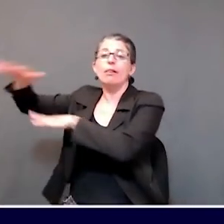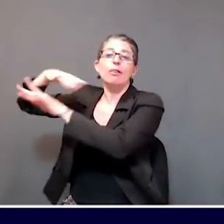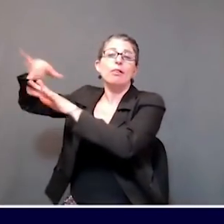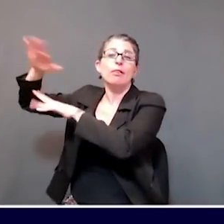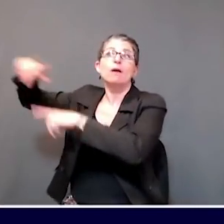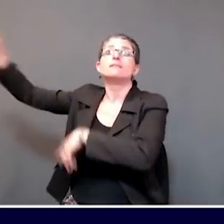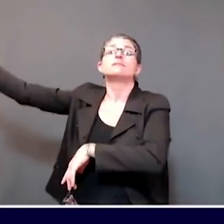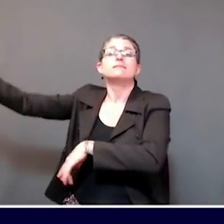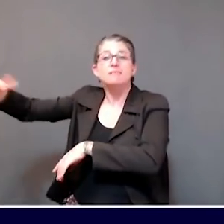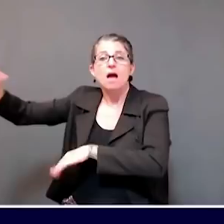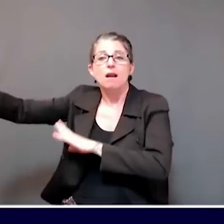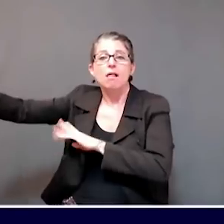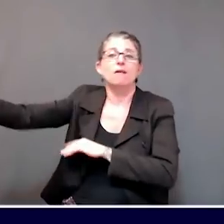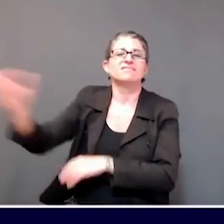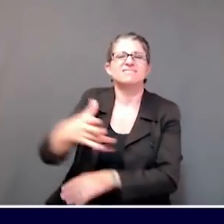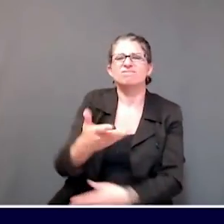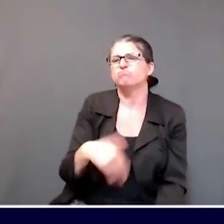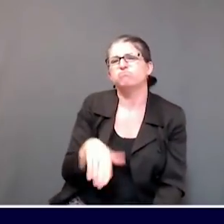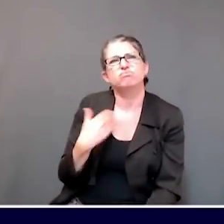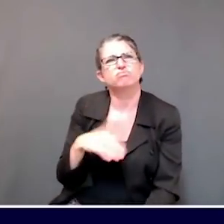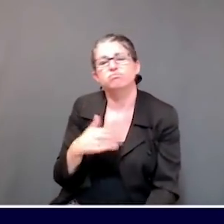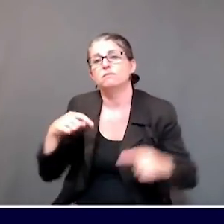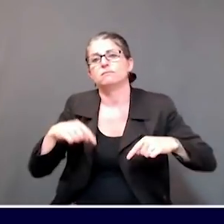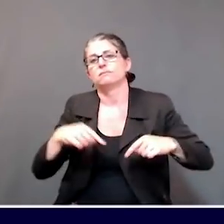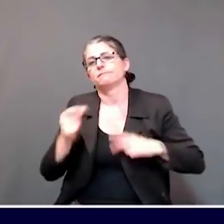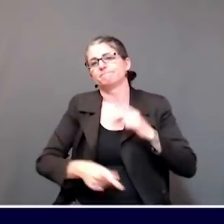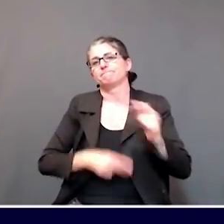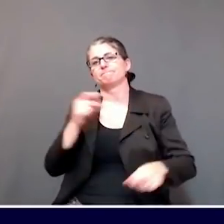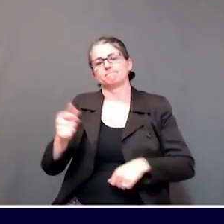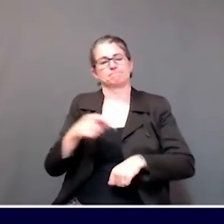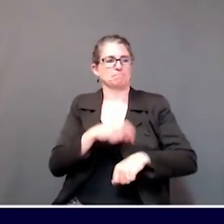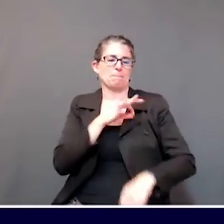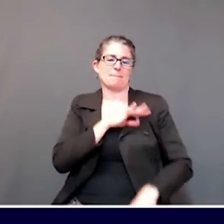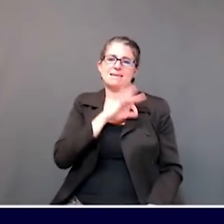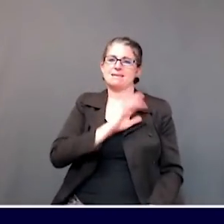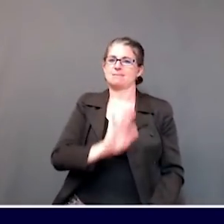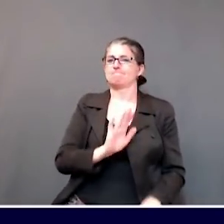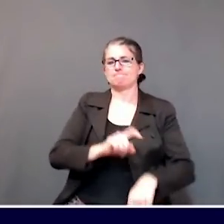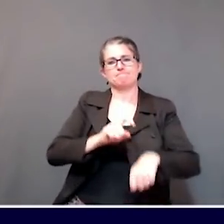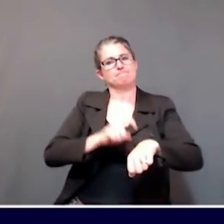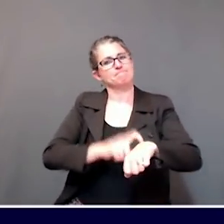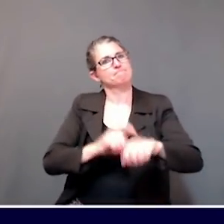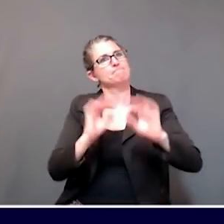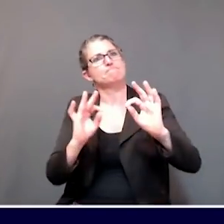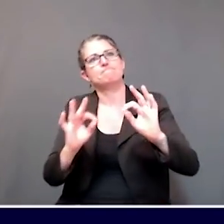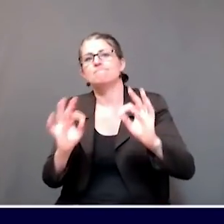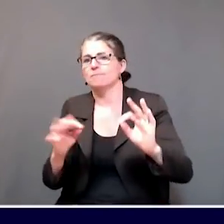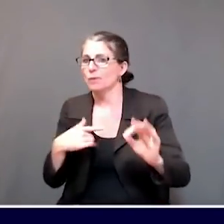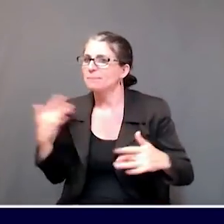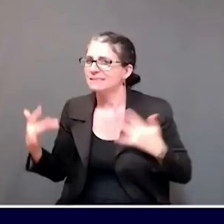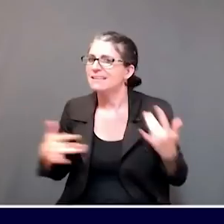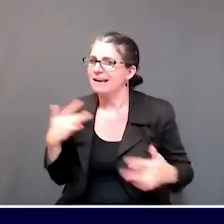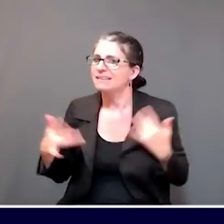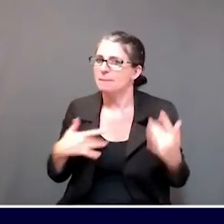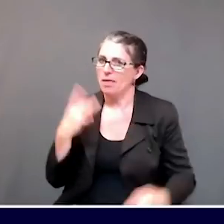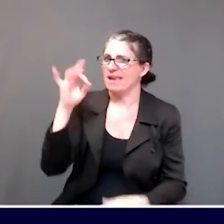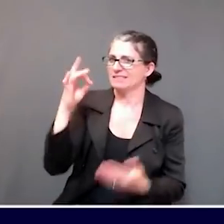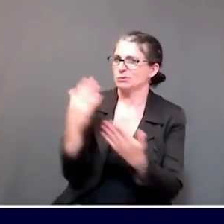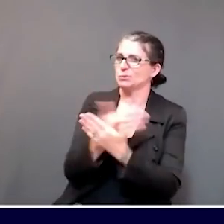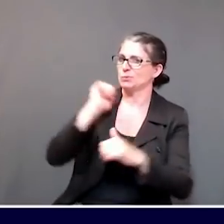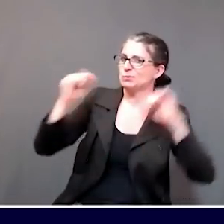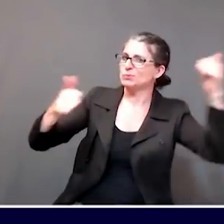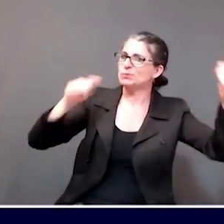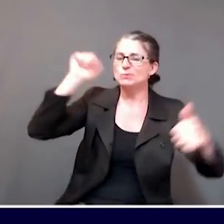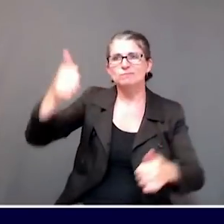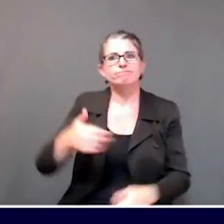results in a timely way, which is why we're excited for the new partnerships that we announced today. Thank you. Thanks, Eric. Going to go to